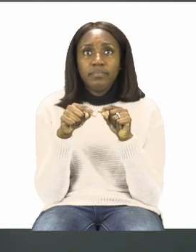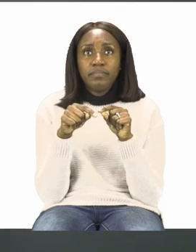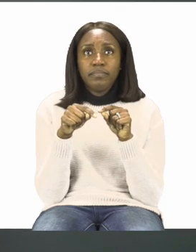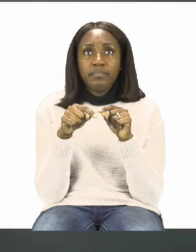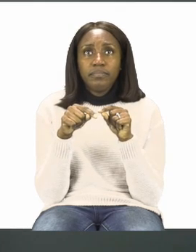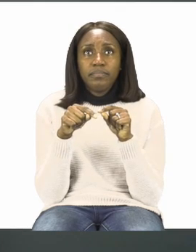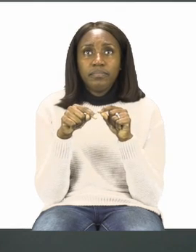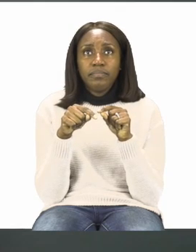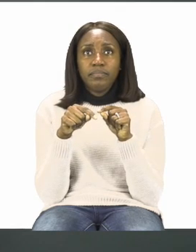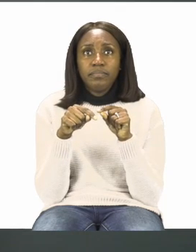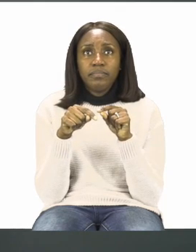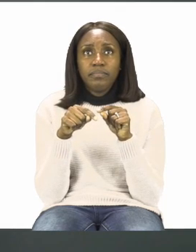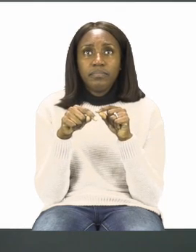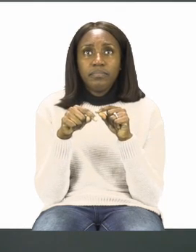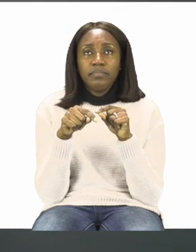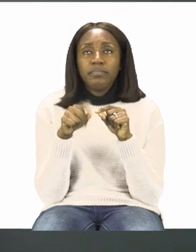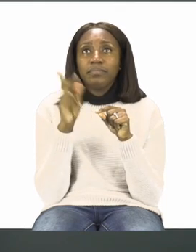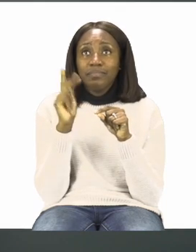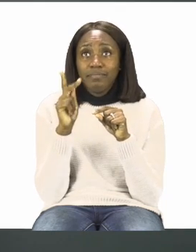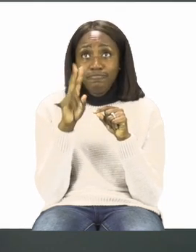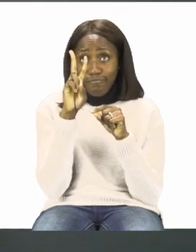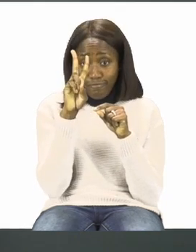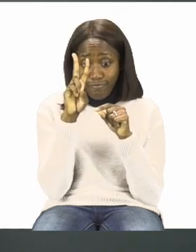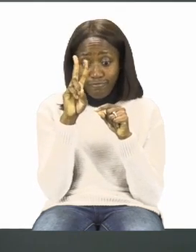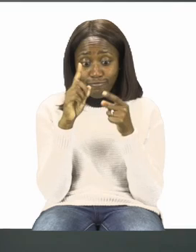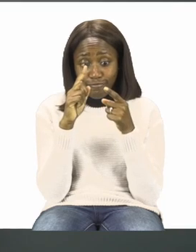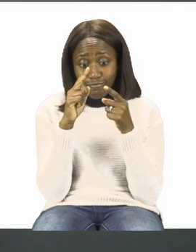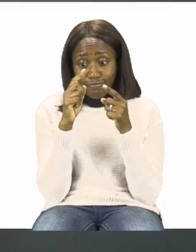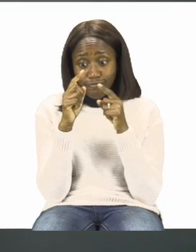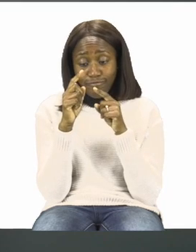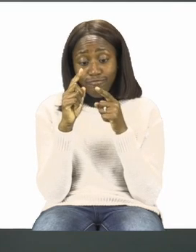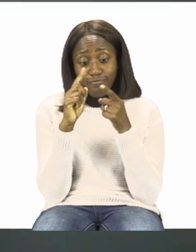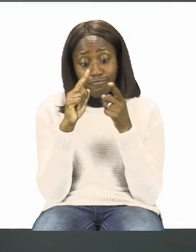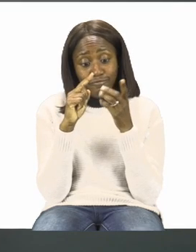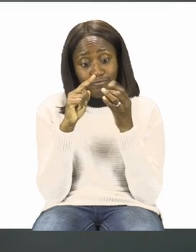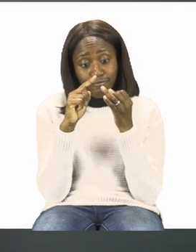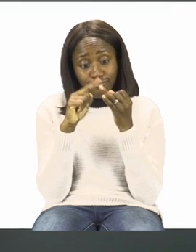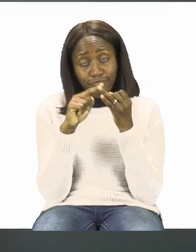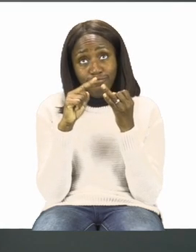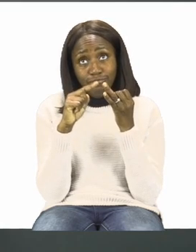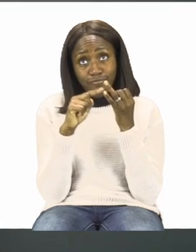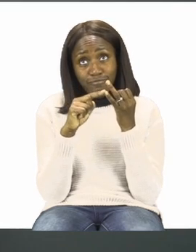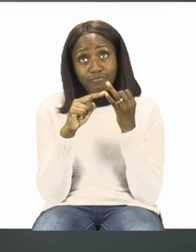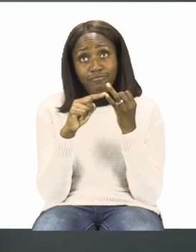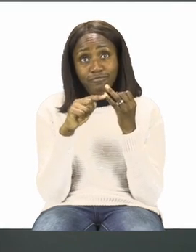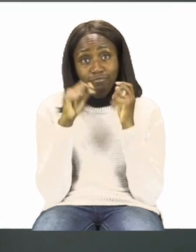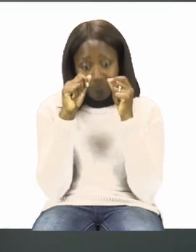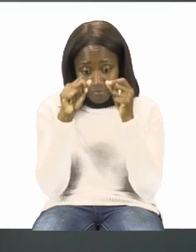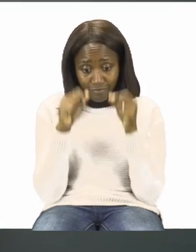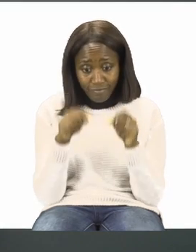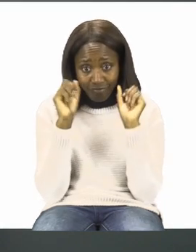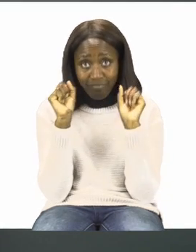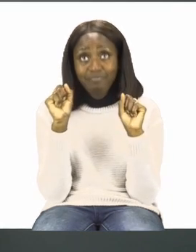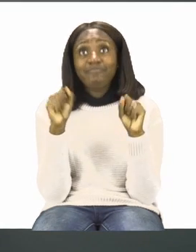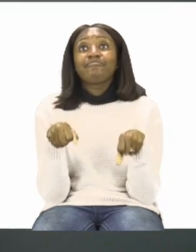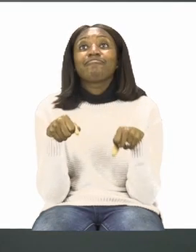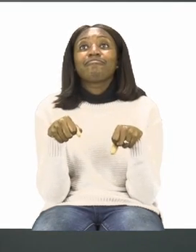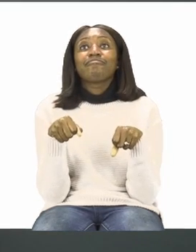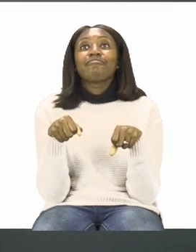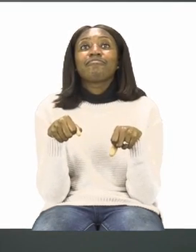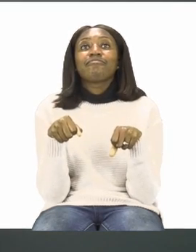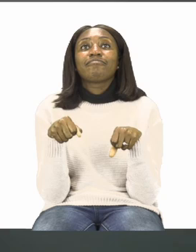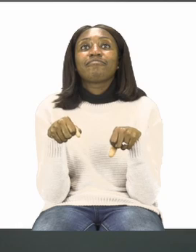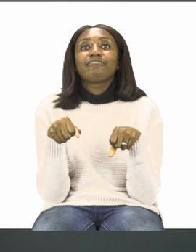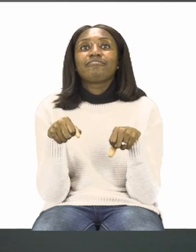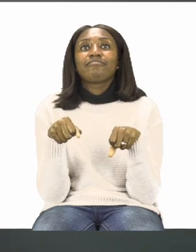have 2 pictures left. You still have picture number 3 and picture number 4 left that you